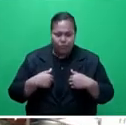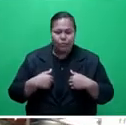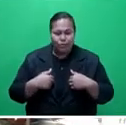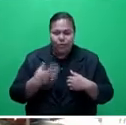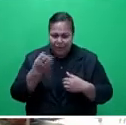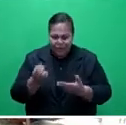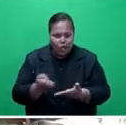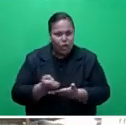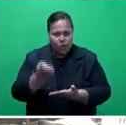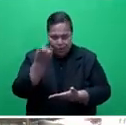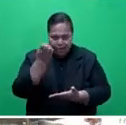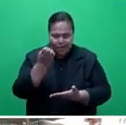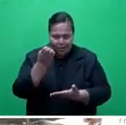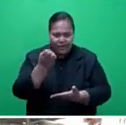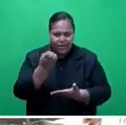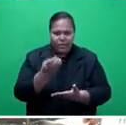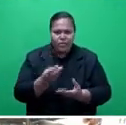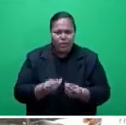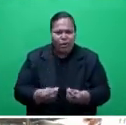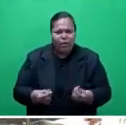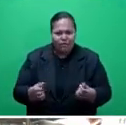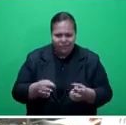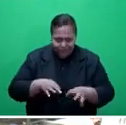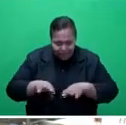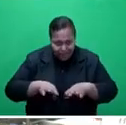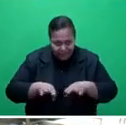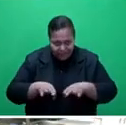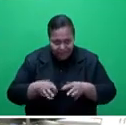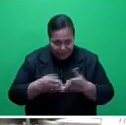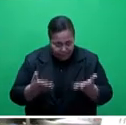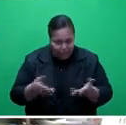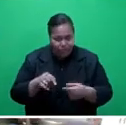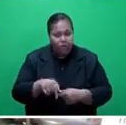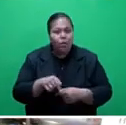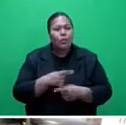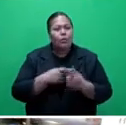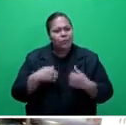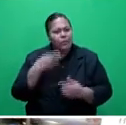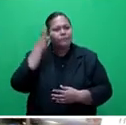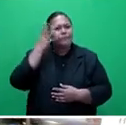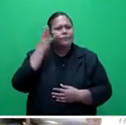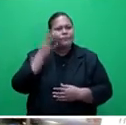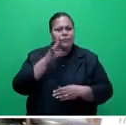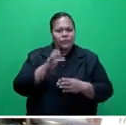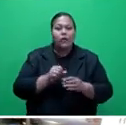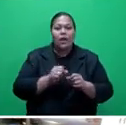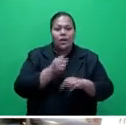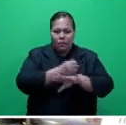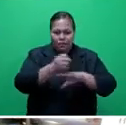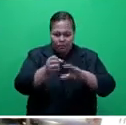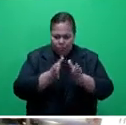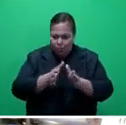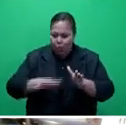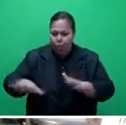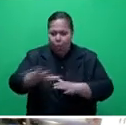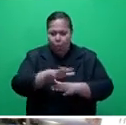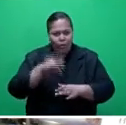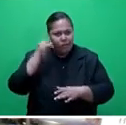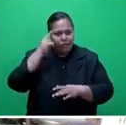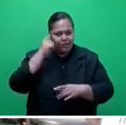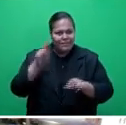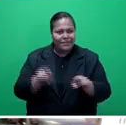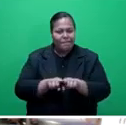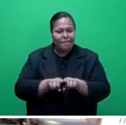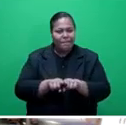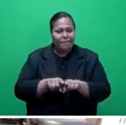recovery strategy, which is being extensively considered across the whole of government machinery. The